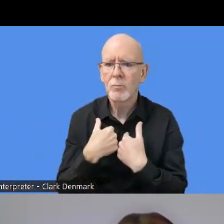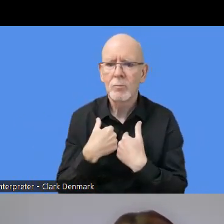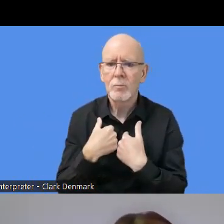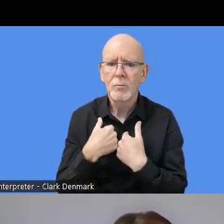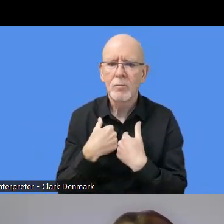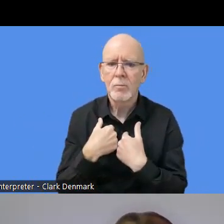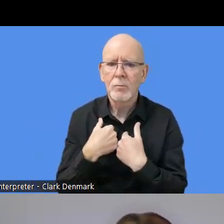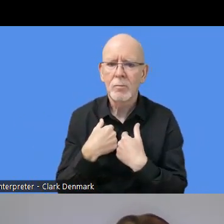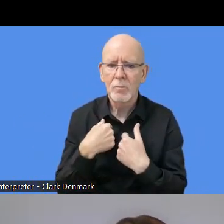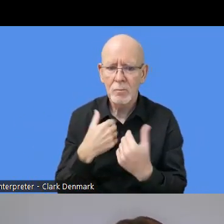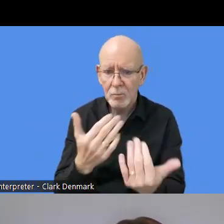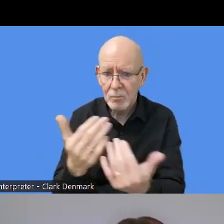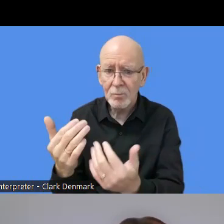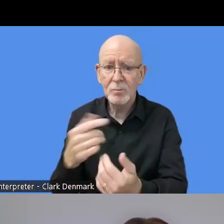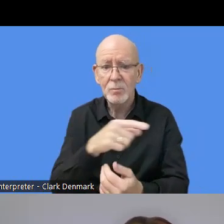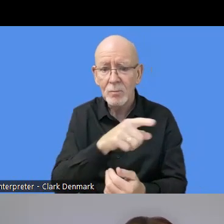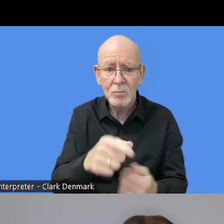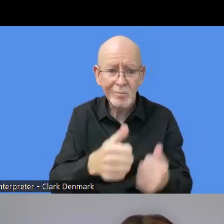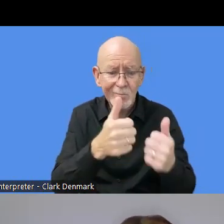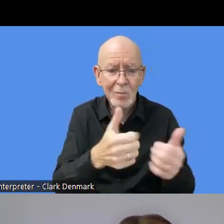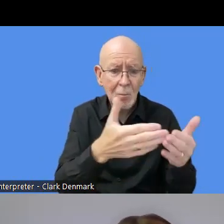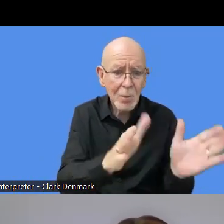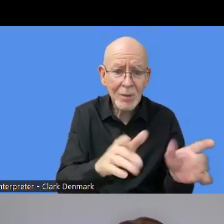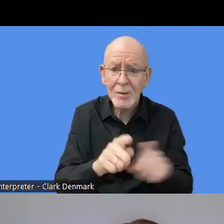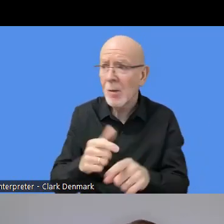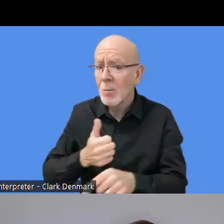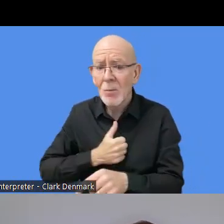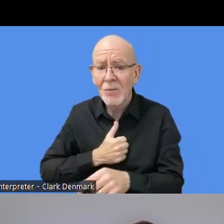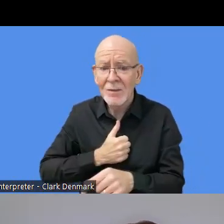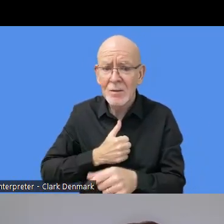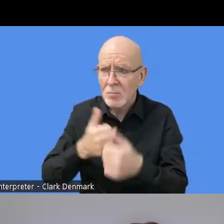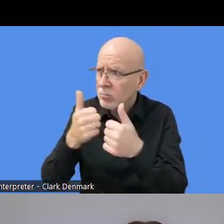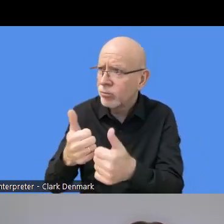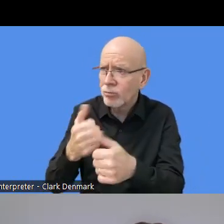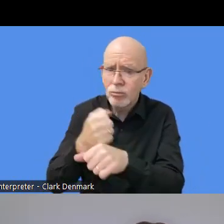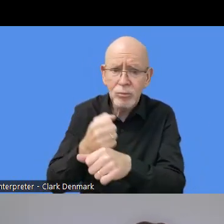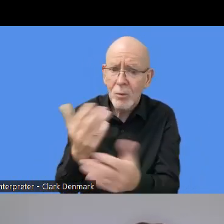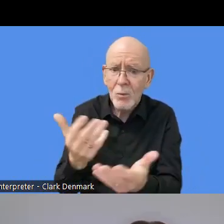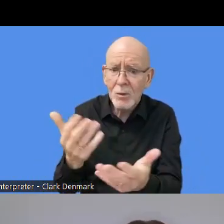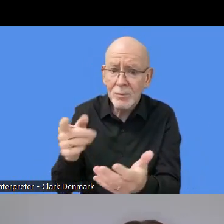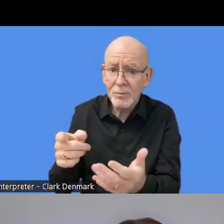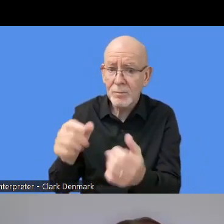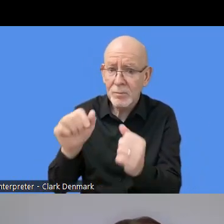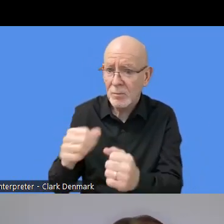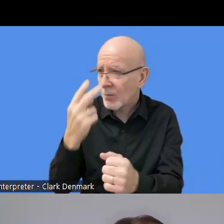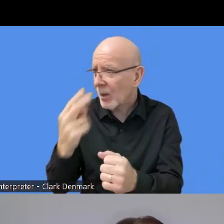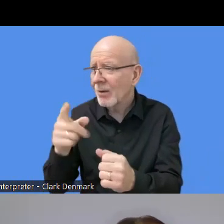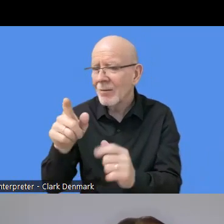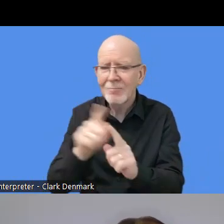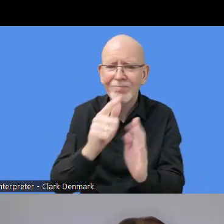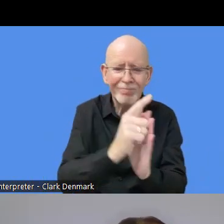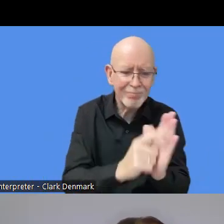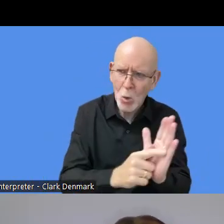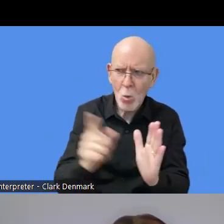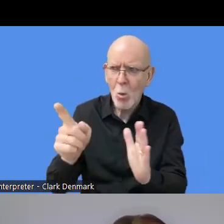is a very important factor. So we really need to see in the nomination that disability and inclusion is an integral part of